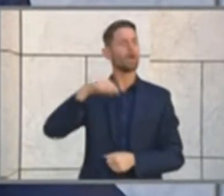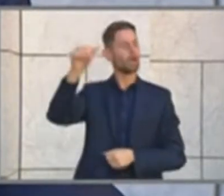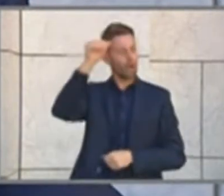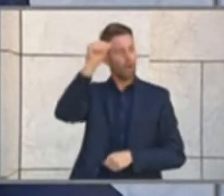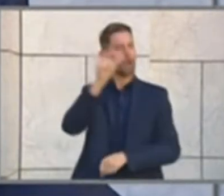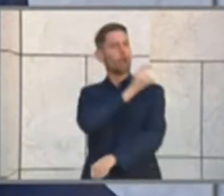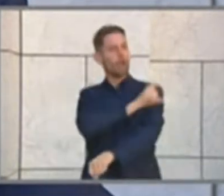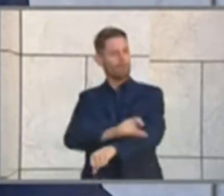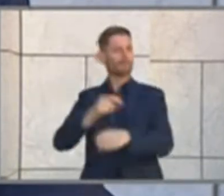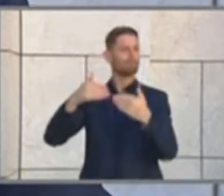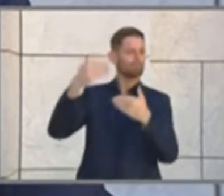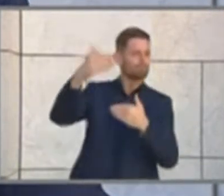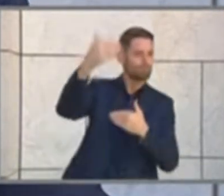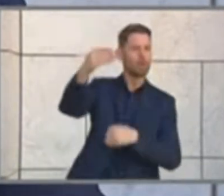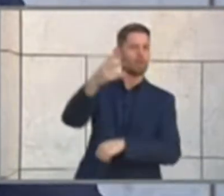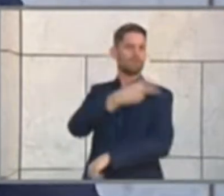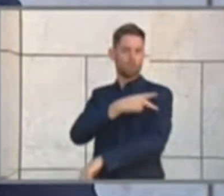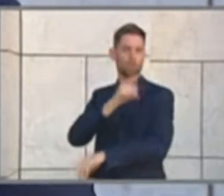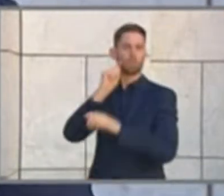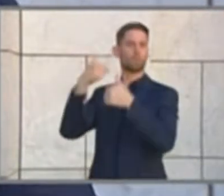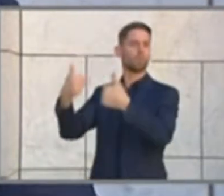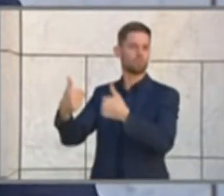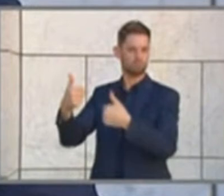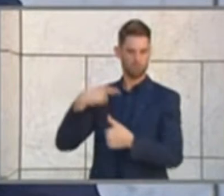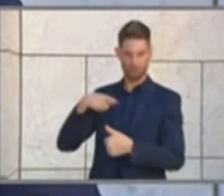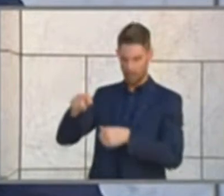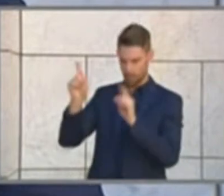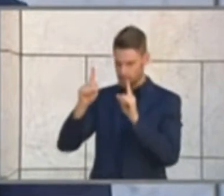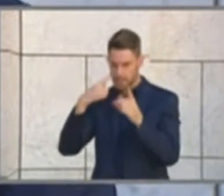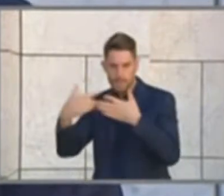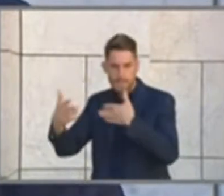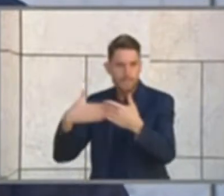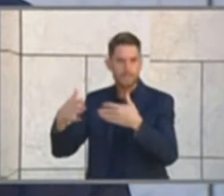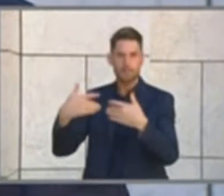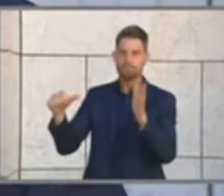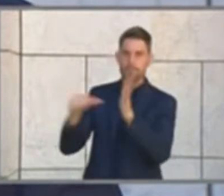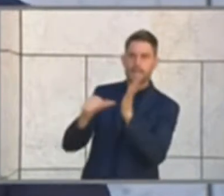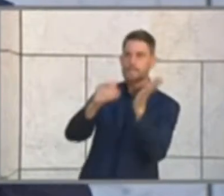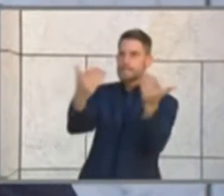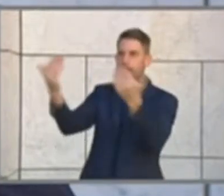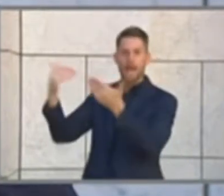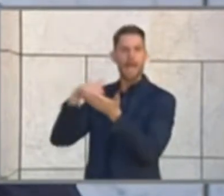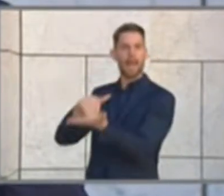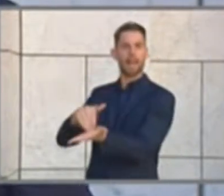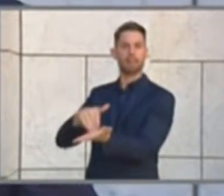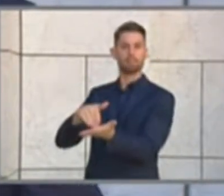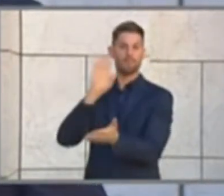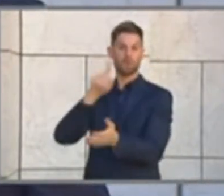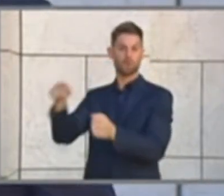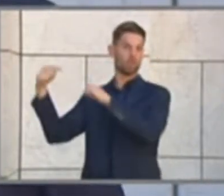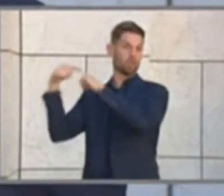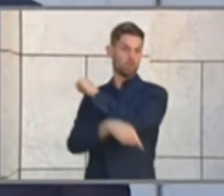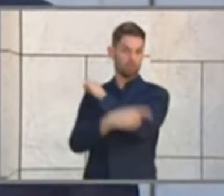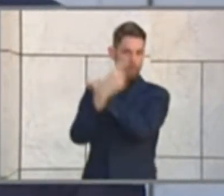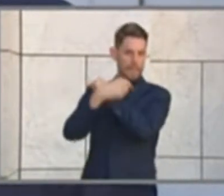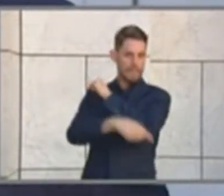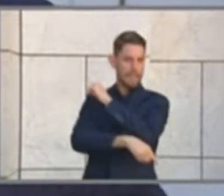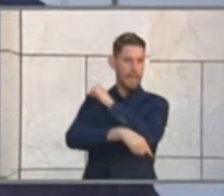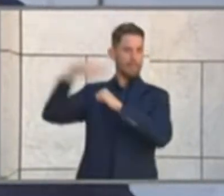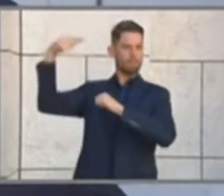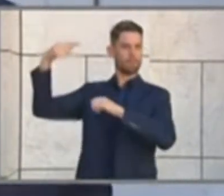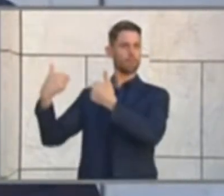arrangements being accepted ultimately by the administrators and for those Virgin employers. I